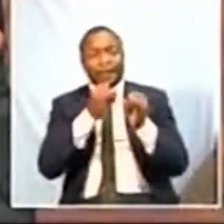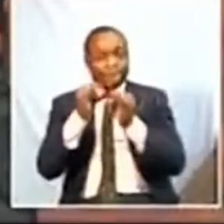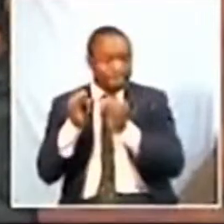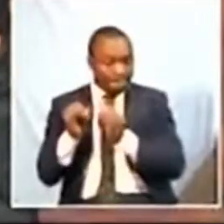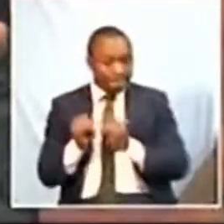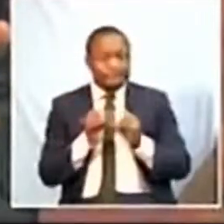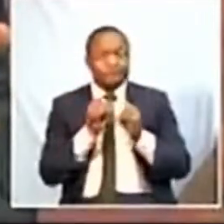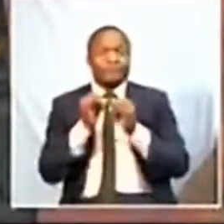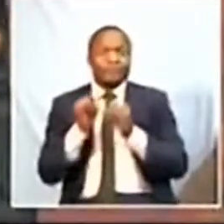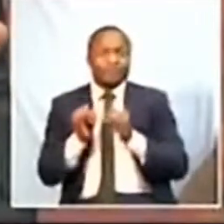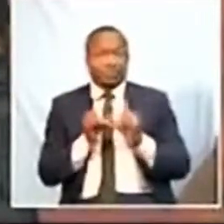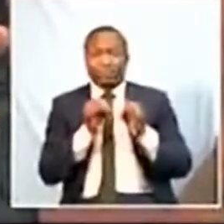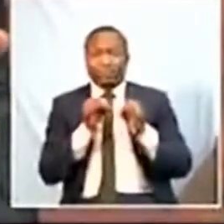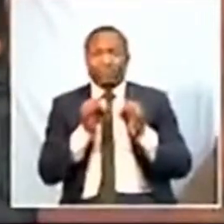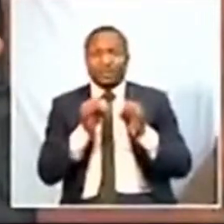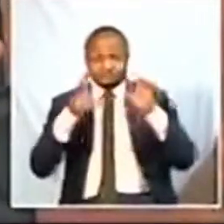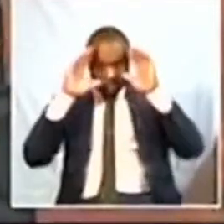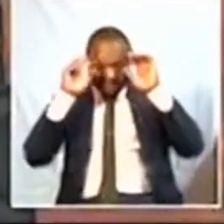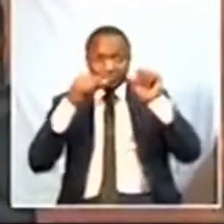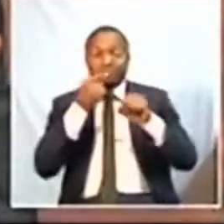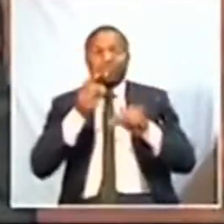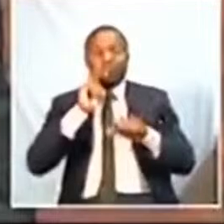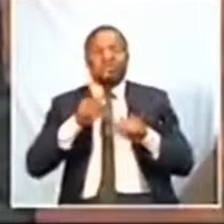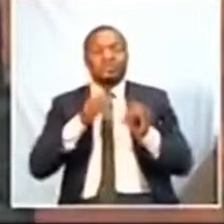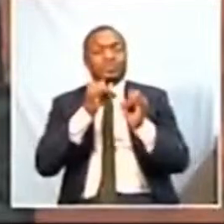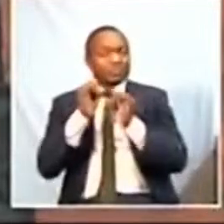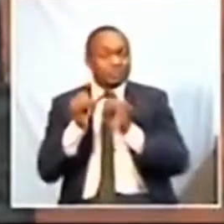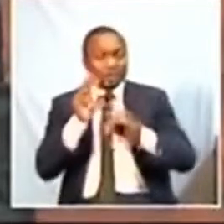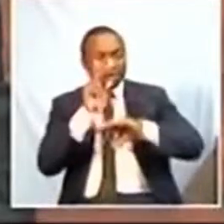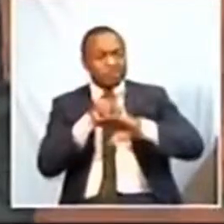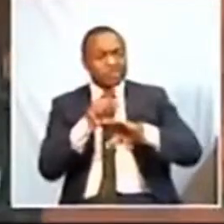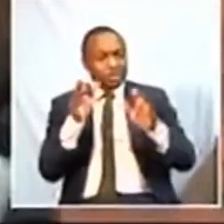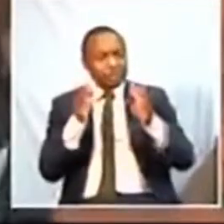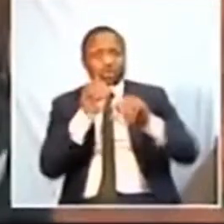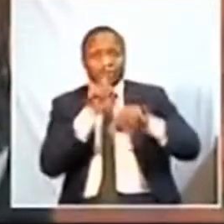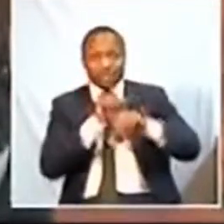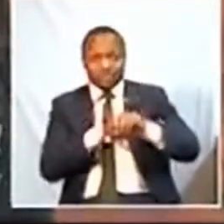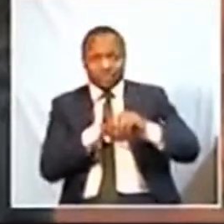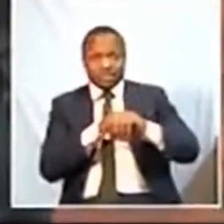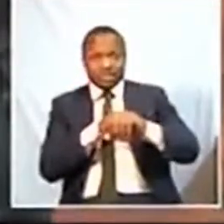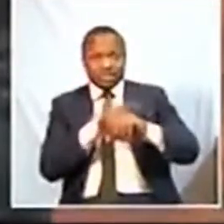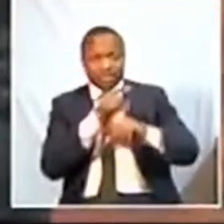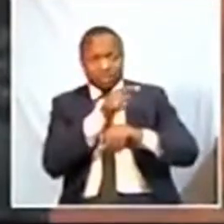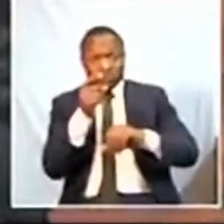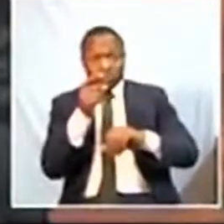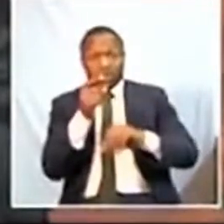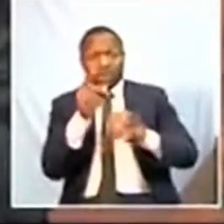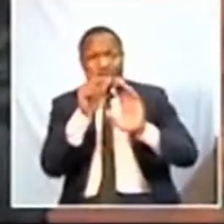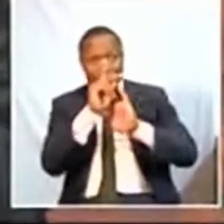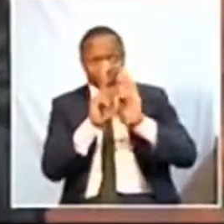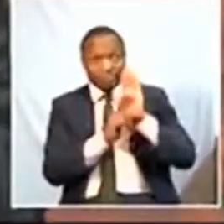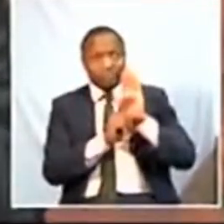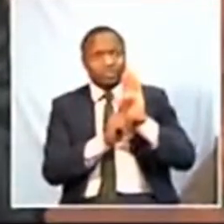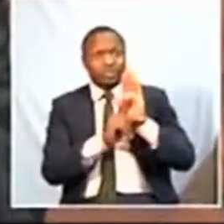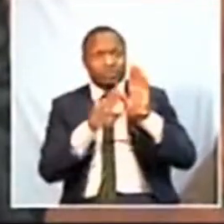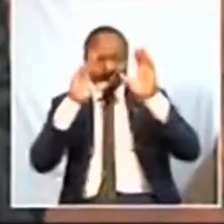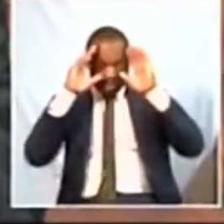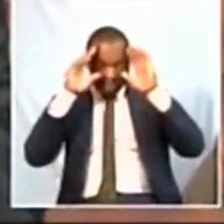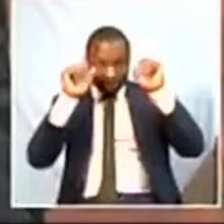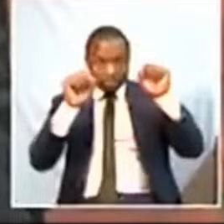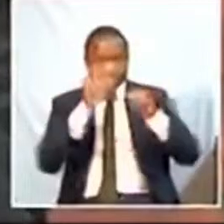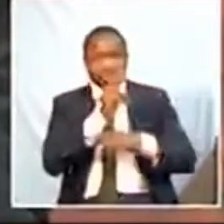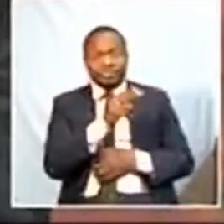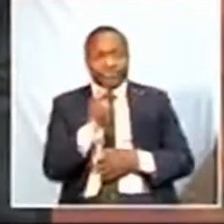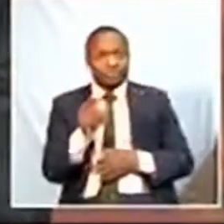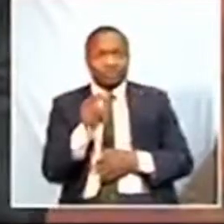be implemented within the shortest period of time. That is our guide. Those principles from President